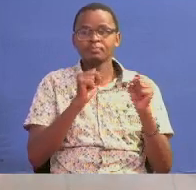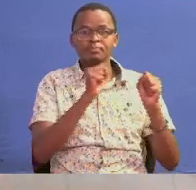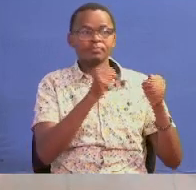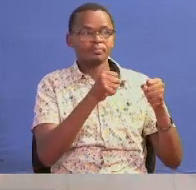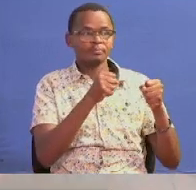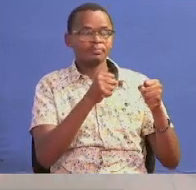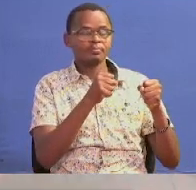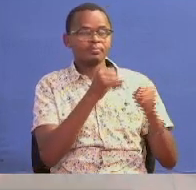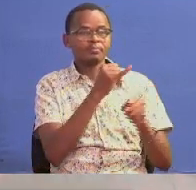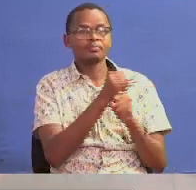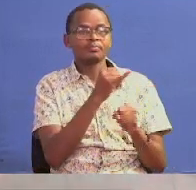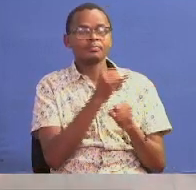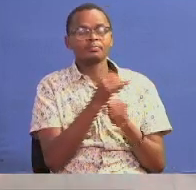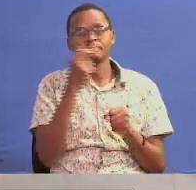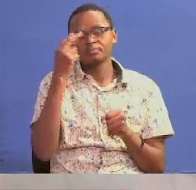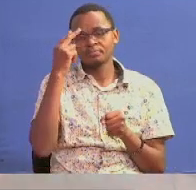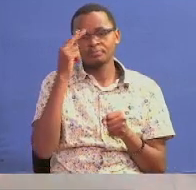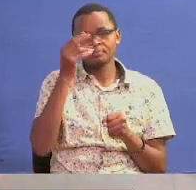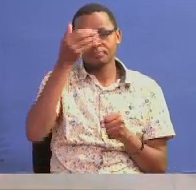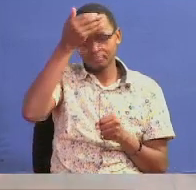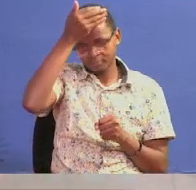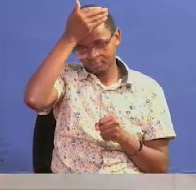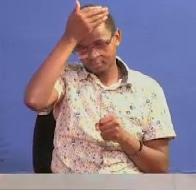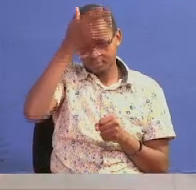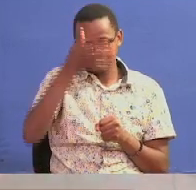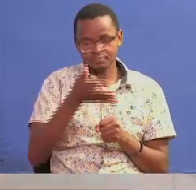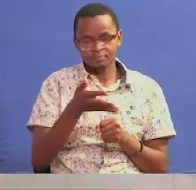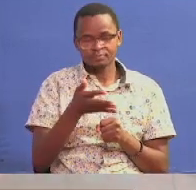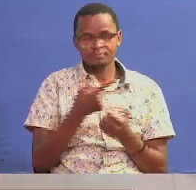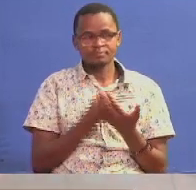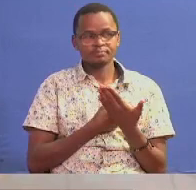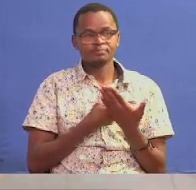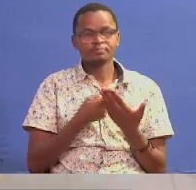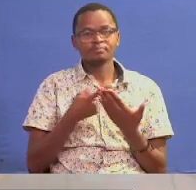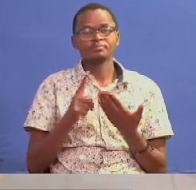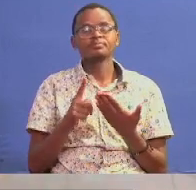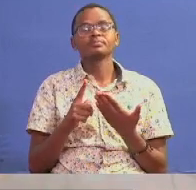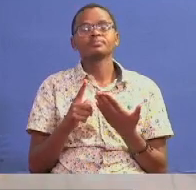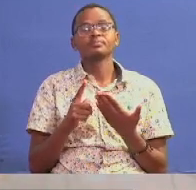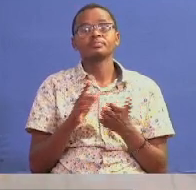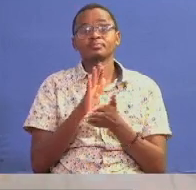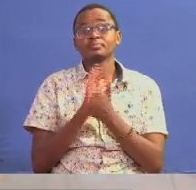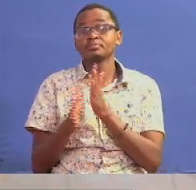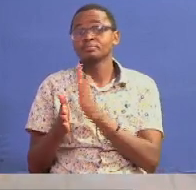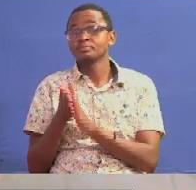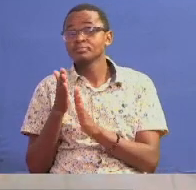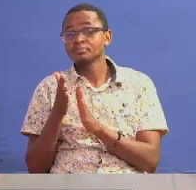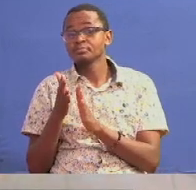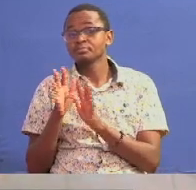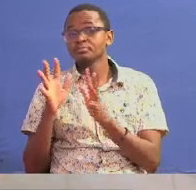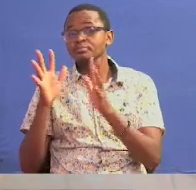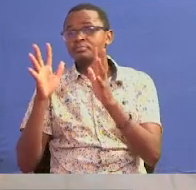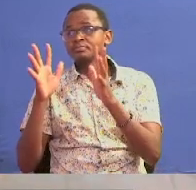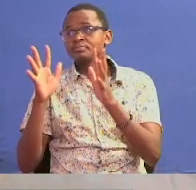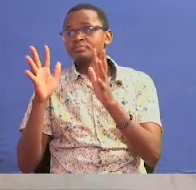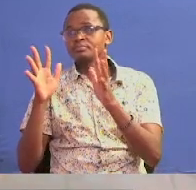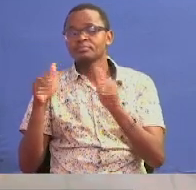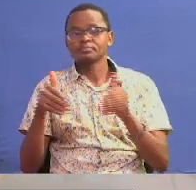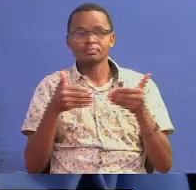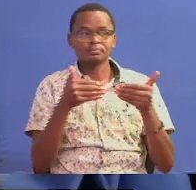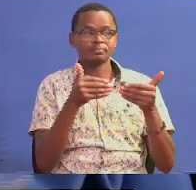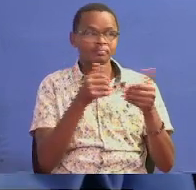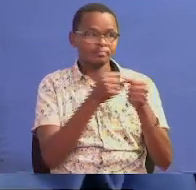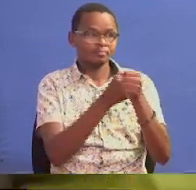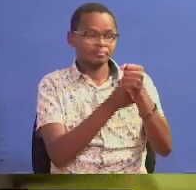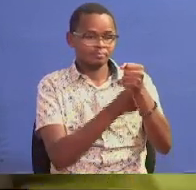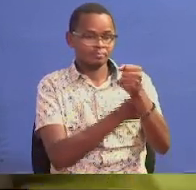I agree, nurses are doing a great job. We have seen nurses during this particular week instead of going to celebrate, they actually went to